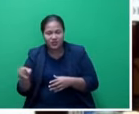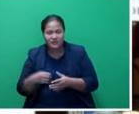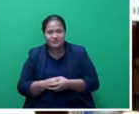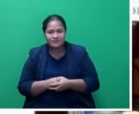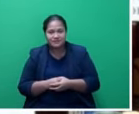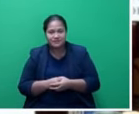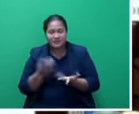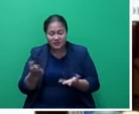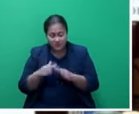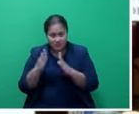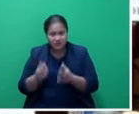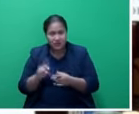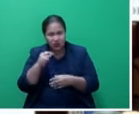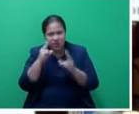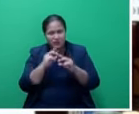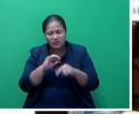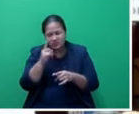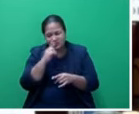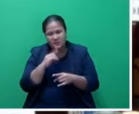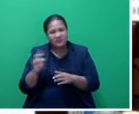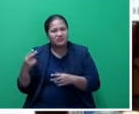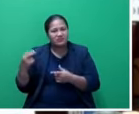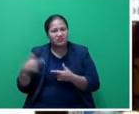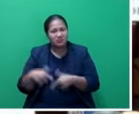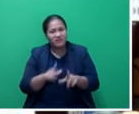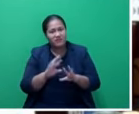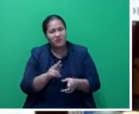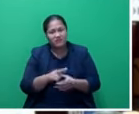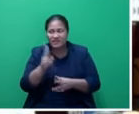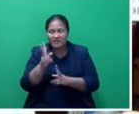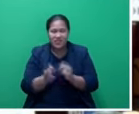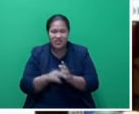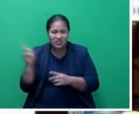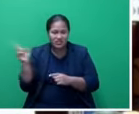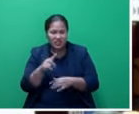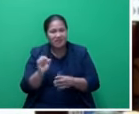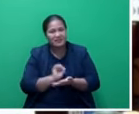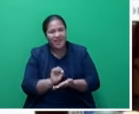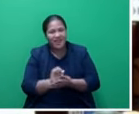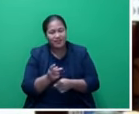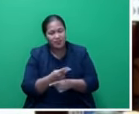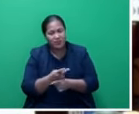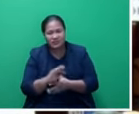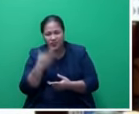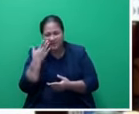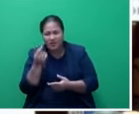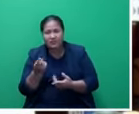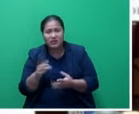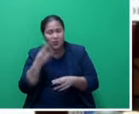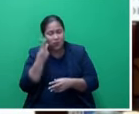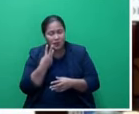will accommodate those who travel from rural areas to sell their produce, and we have found that women, they